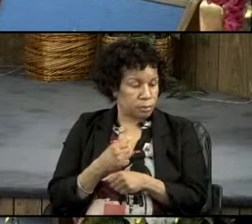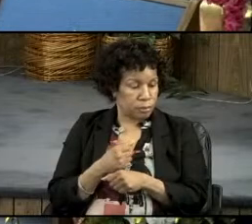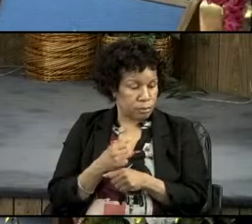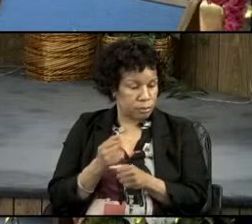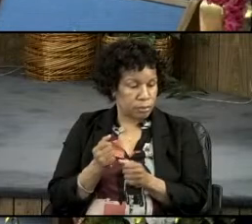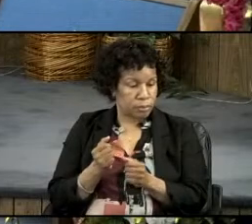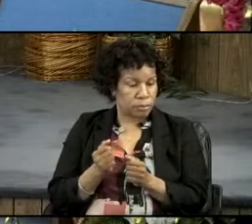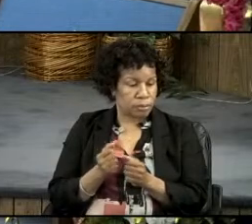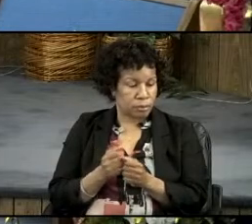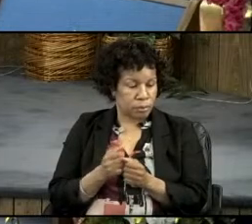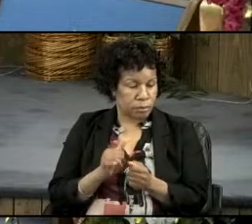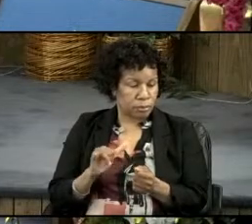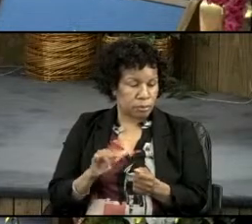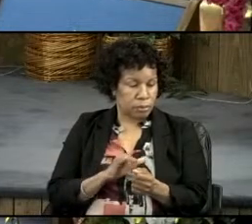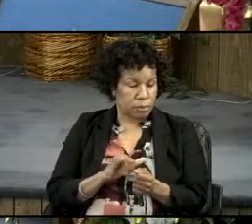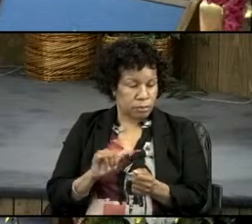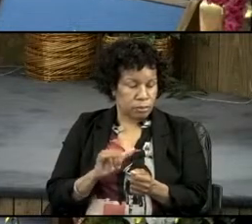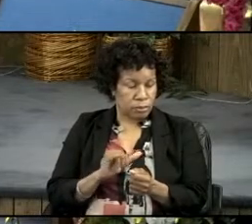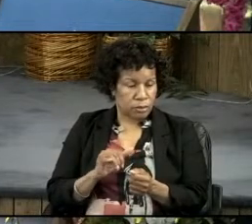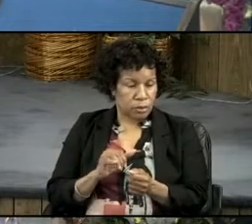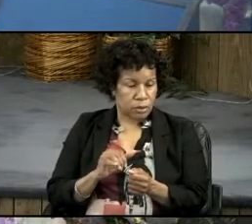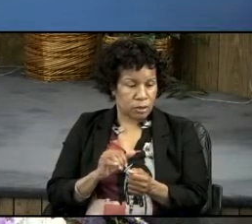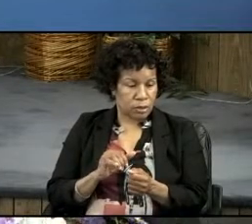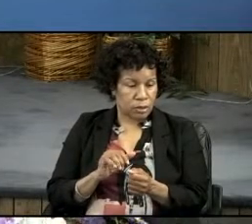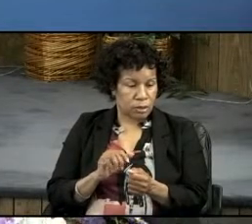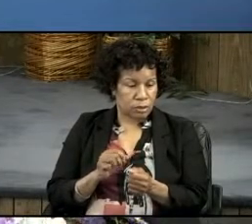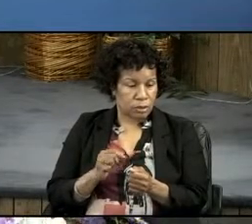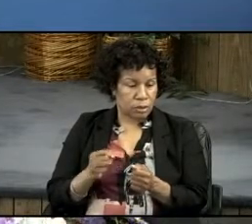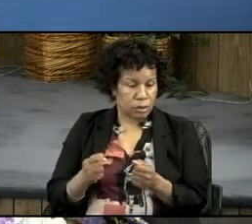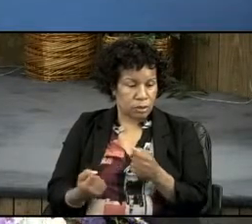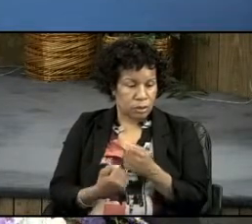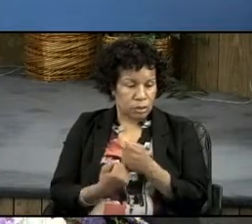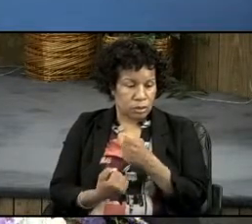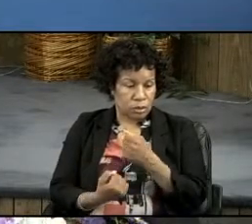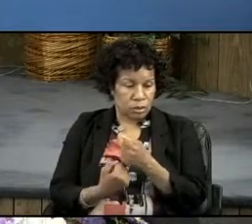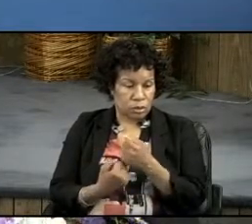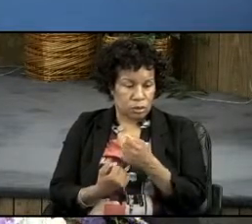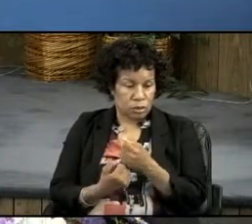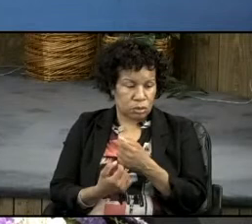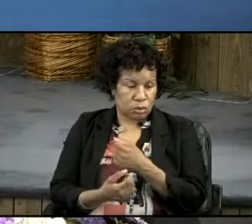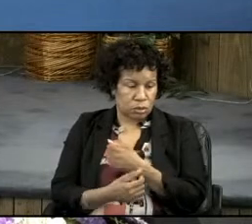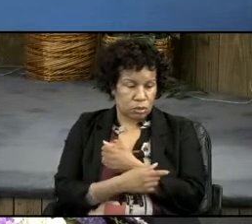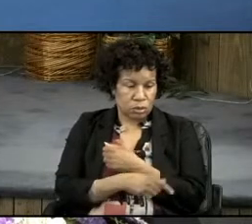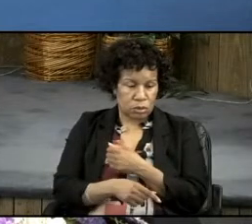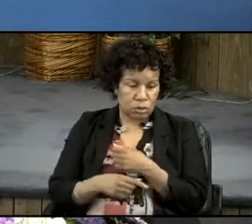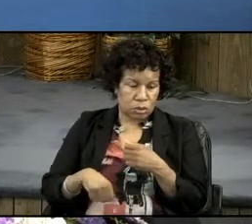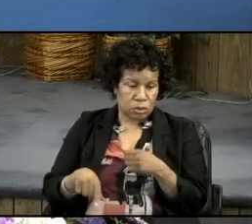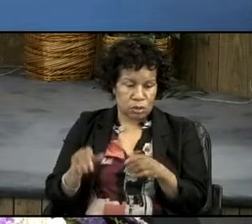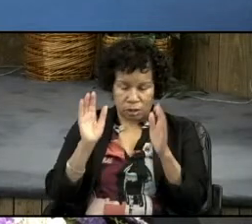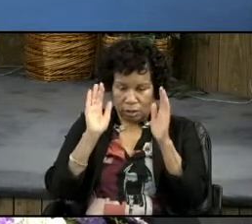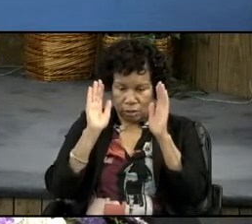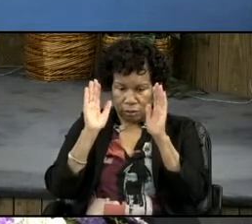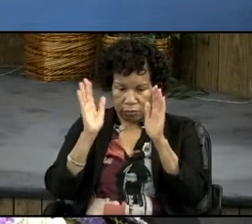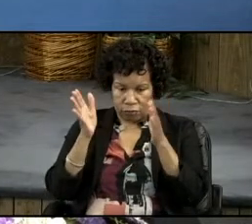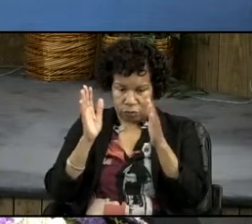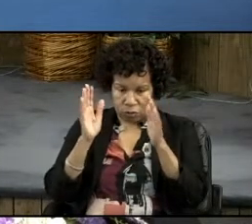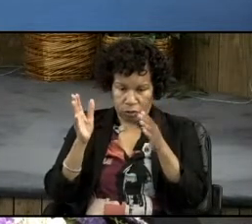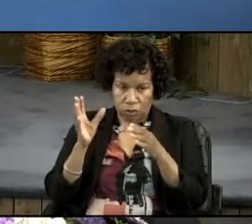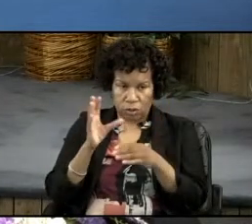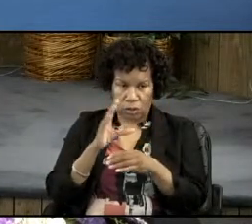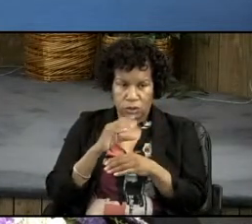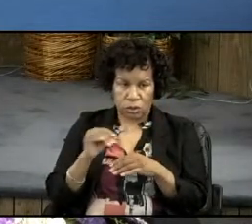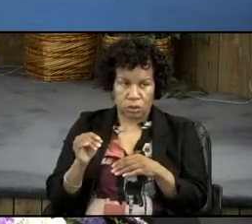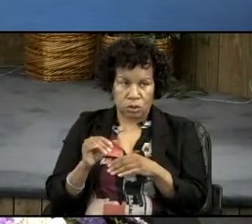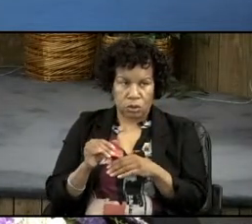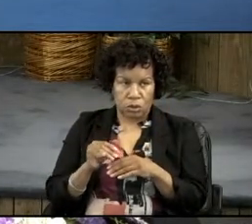Maybe like these Israeli soldiers, we are so focused on the uniform that we forgot why